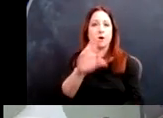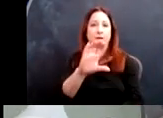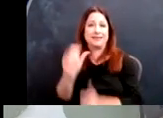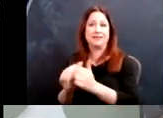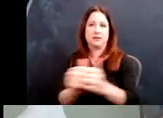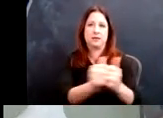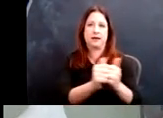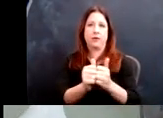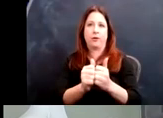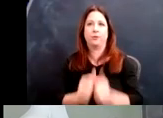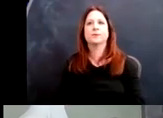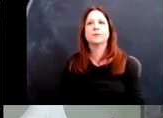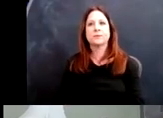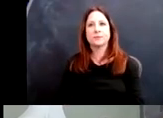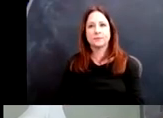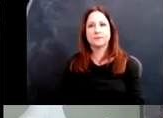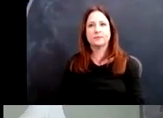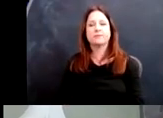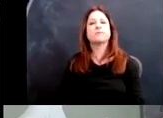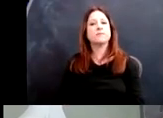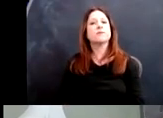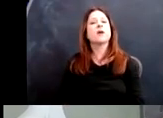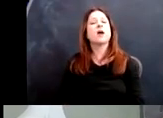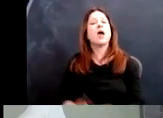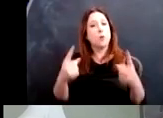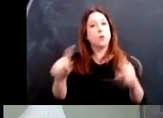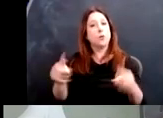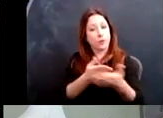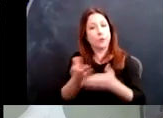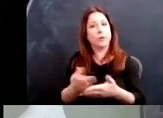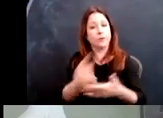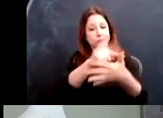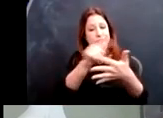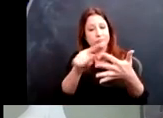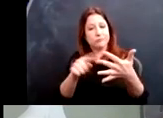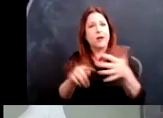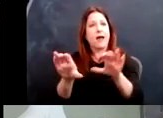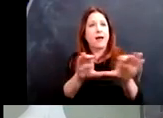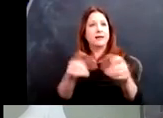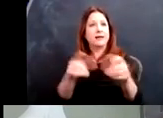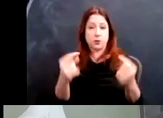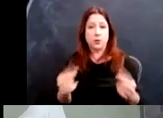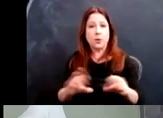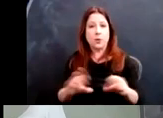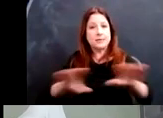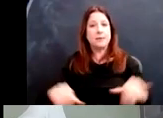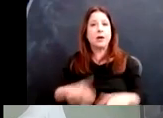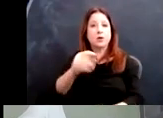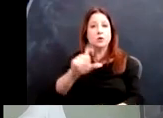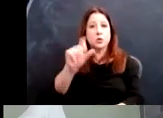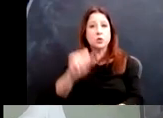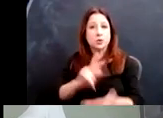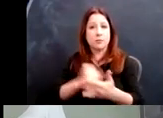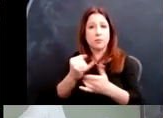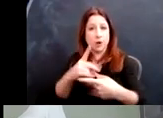together. And as we're going through these activities, what we do is we disseminate tools and products on our website for everybody to